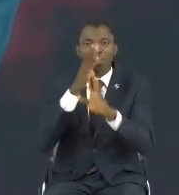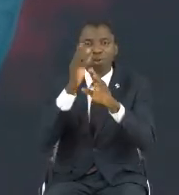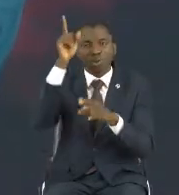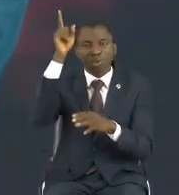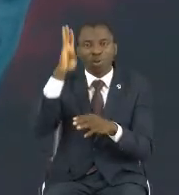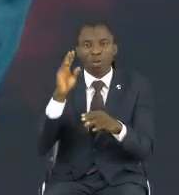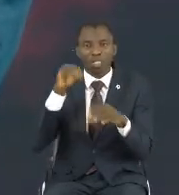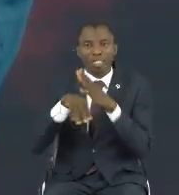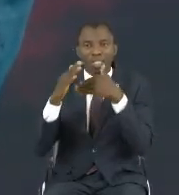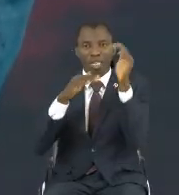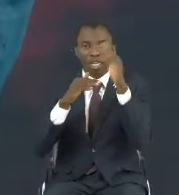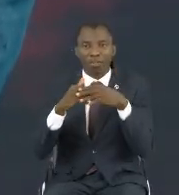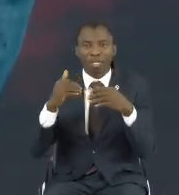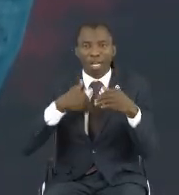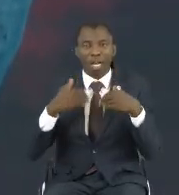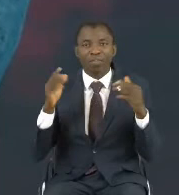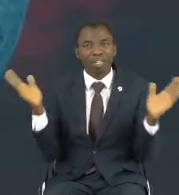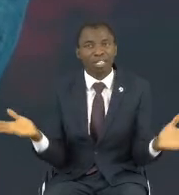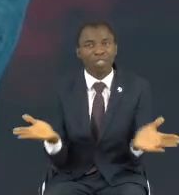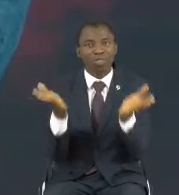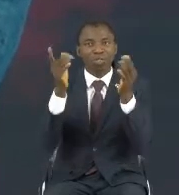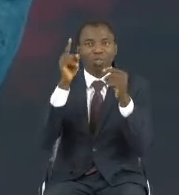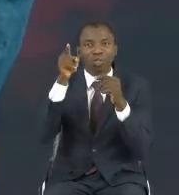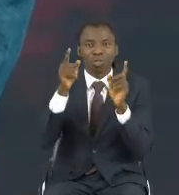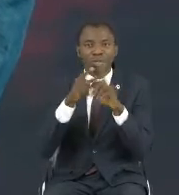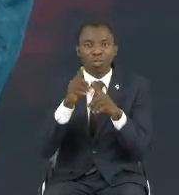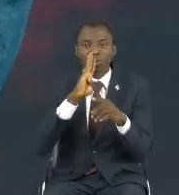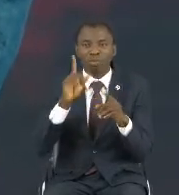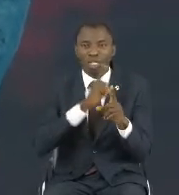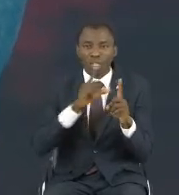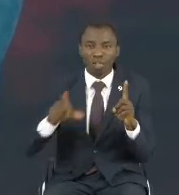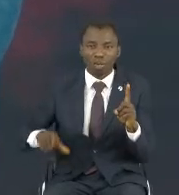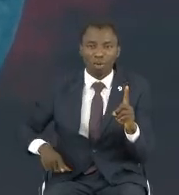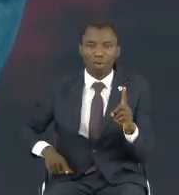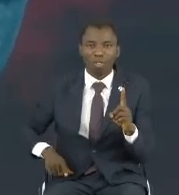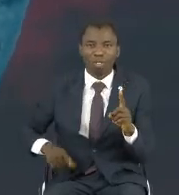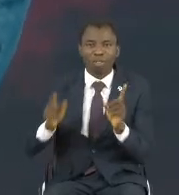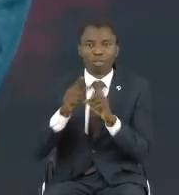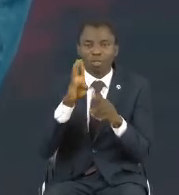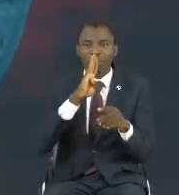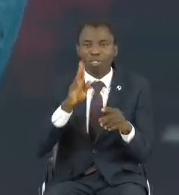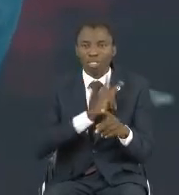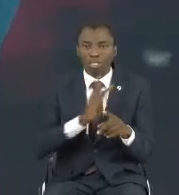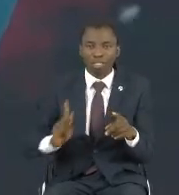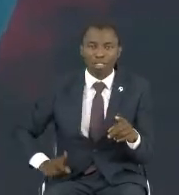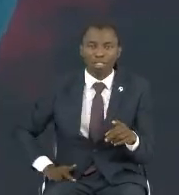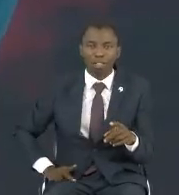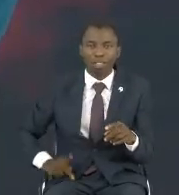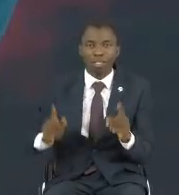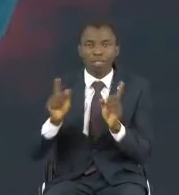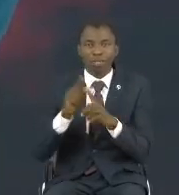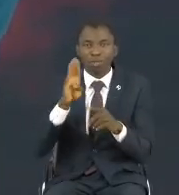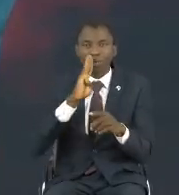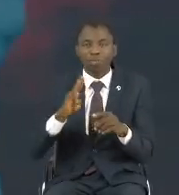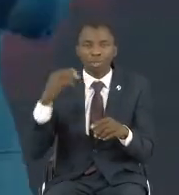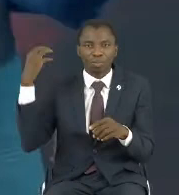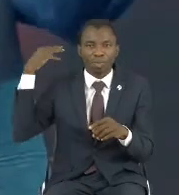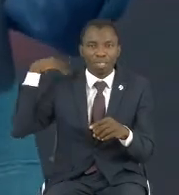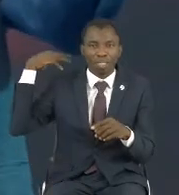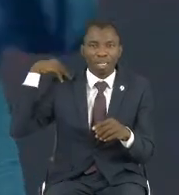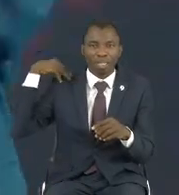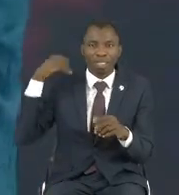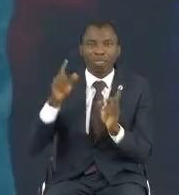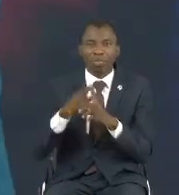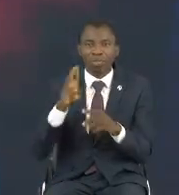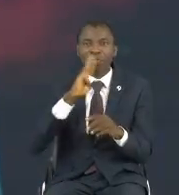has exalted you to be Lord, to be King, to be Master, to be